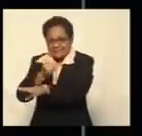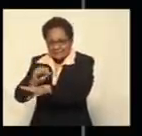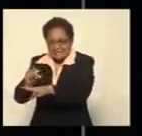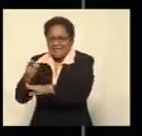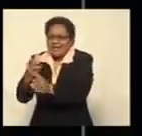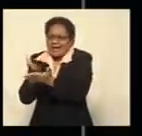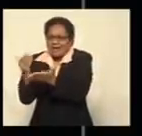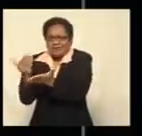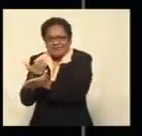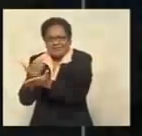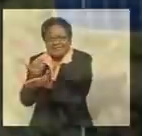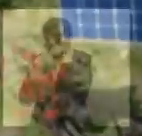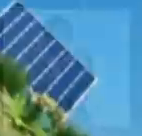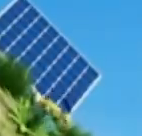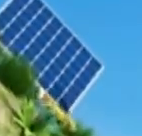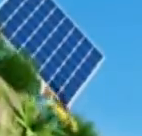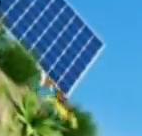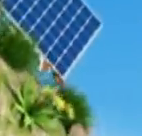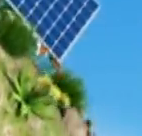Jeshulal reports.